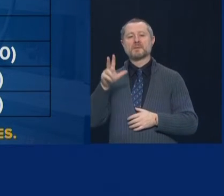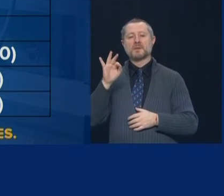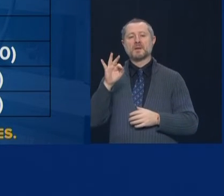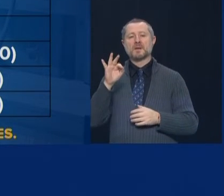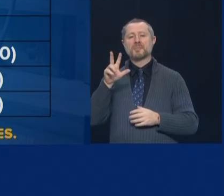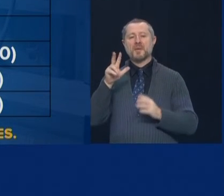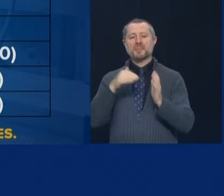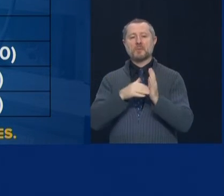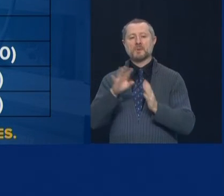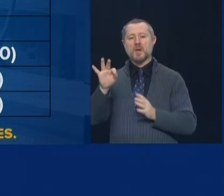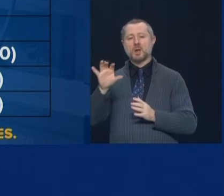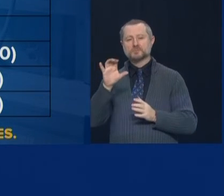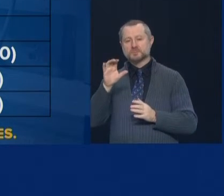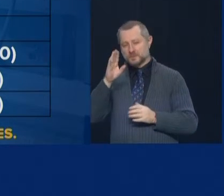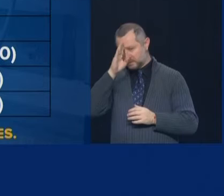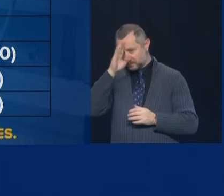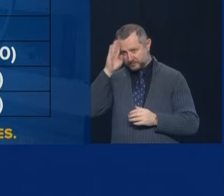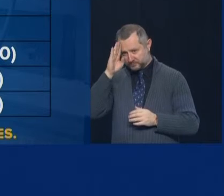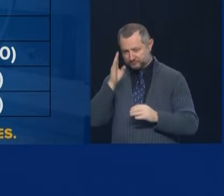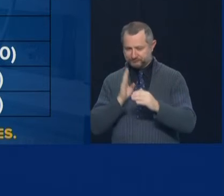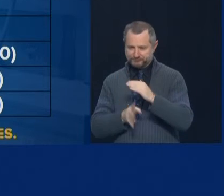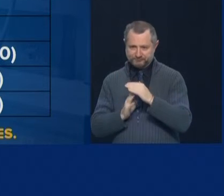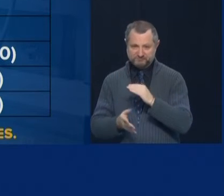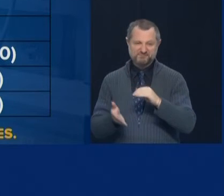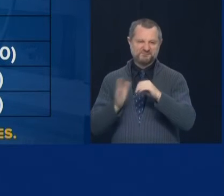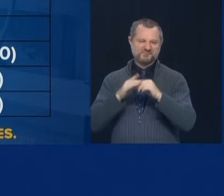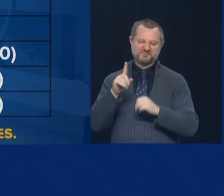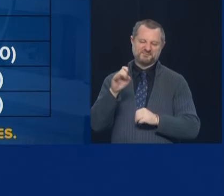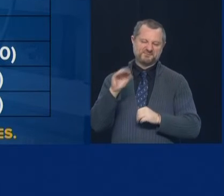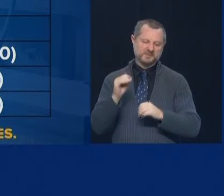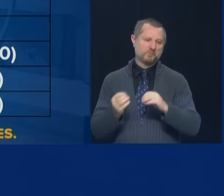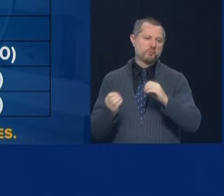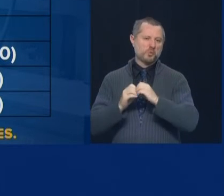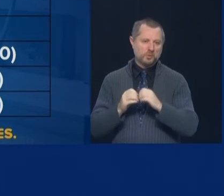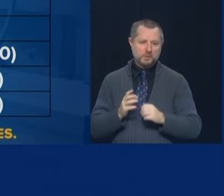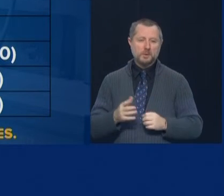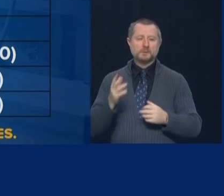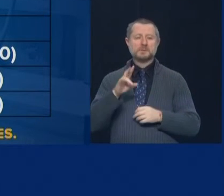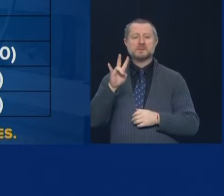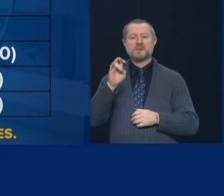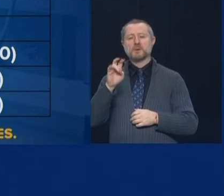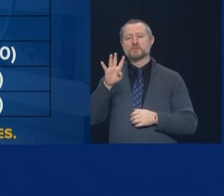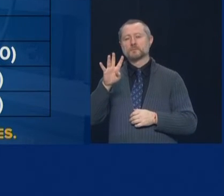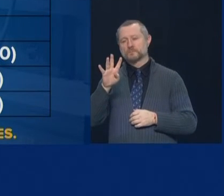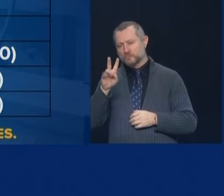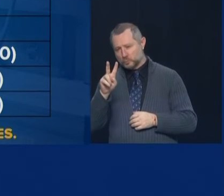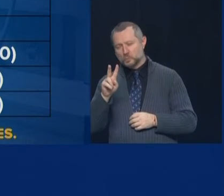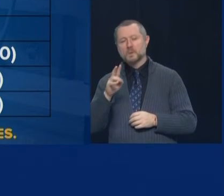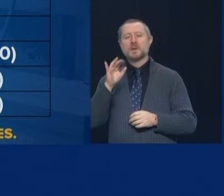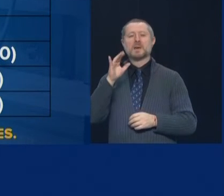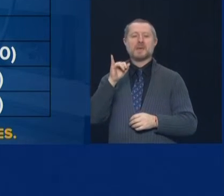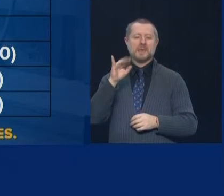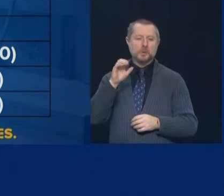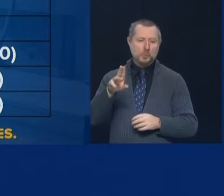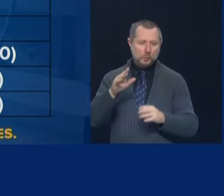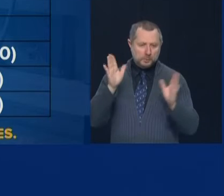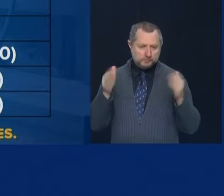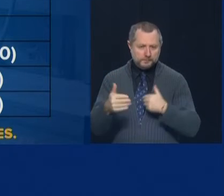3,900 hospitalizations, that's up 150. 742 ICU,